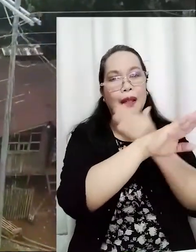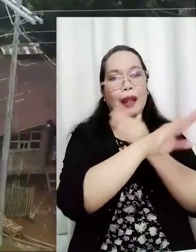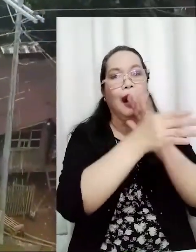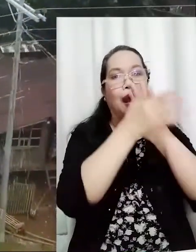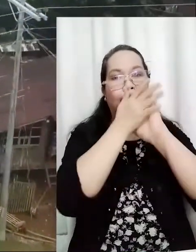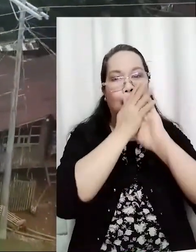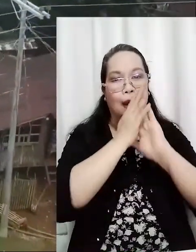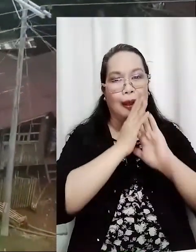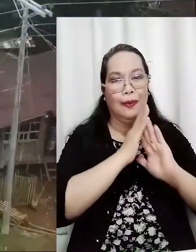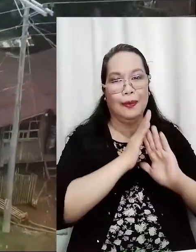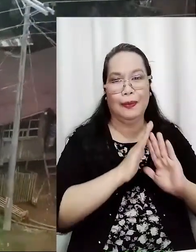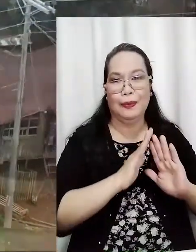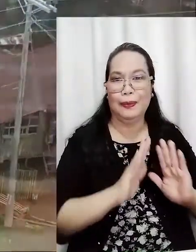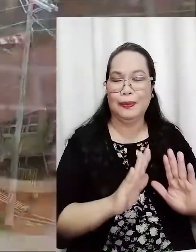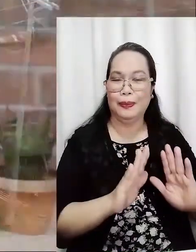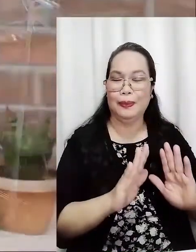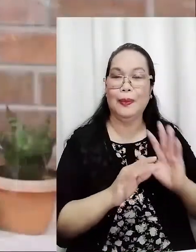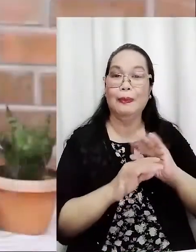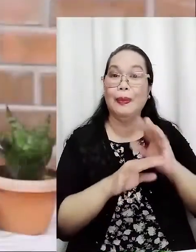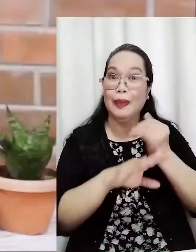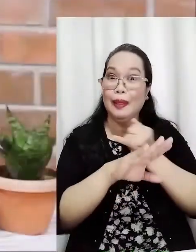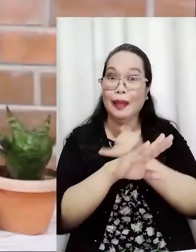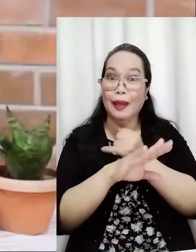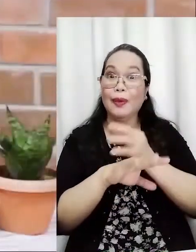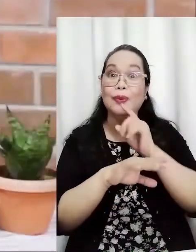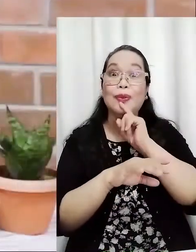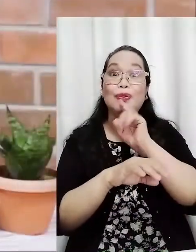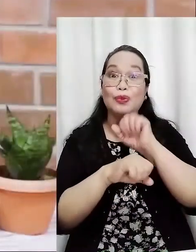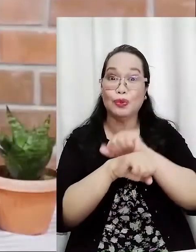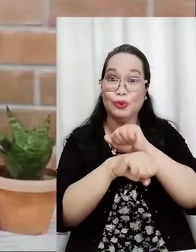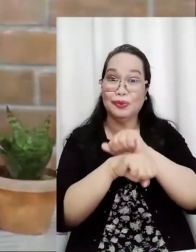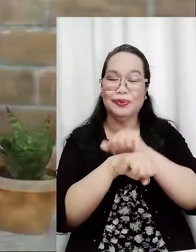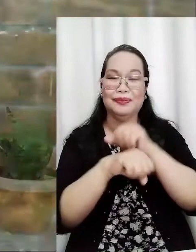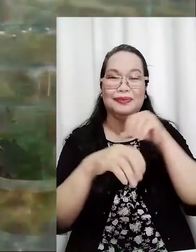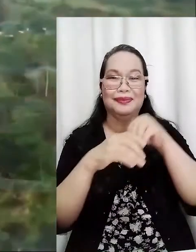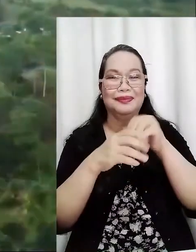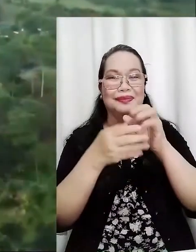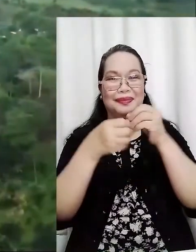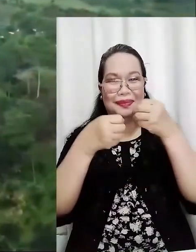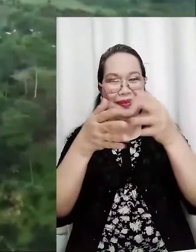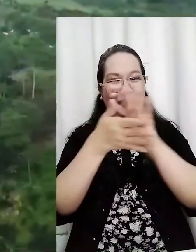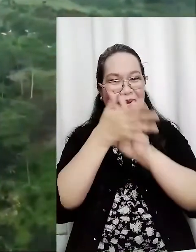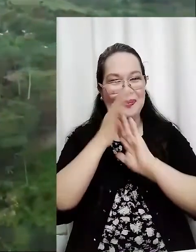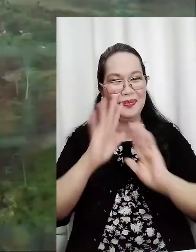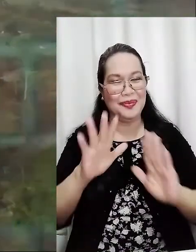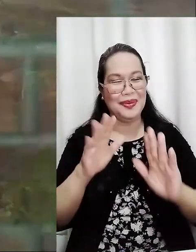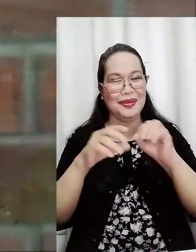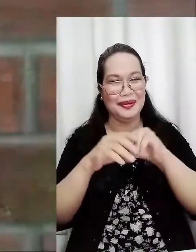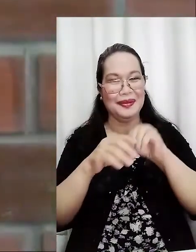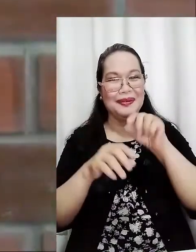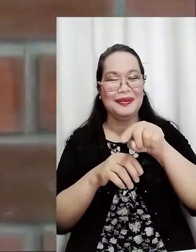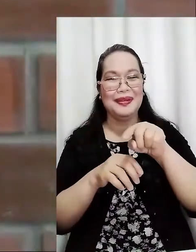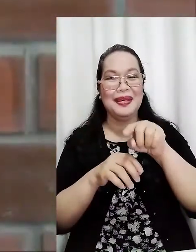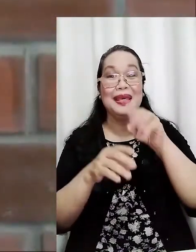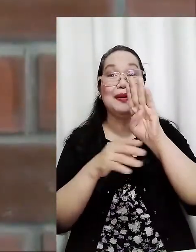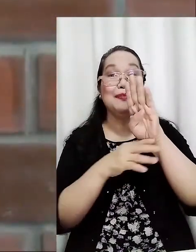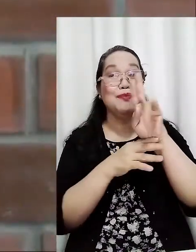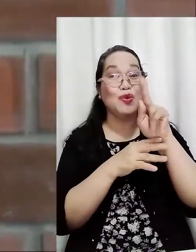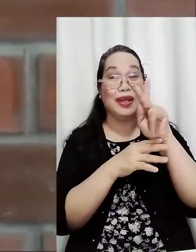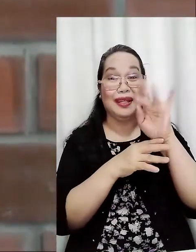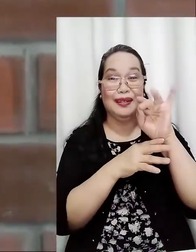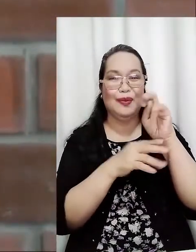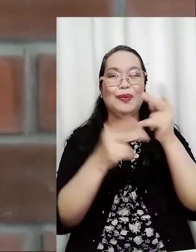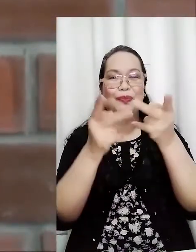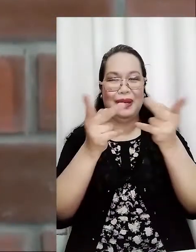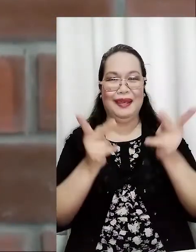involved and cooperated in bringing peace in Talakan Bukidnon. And so,